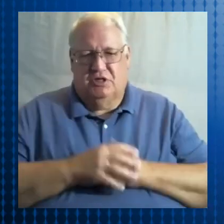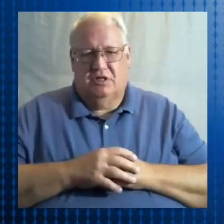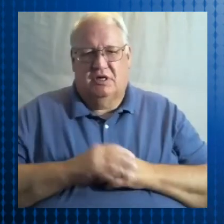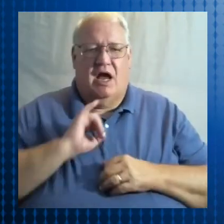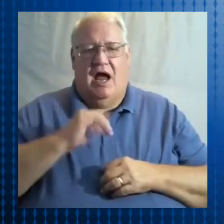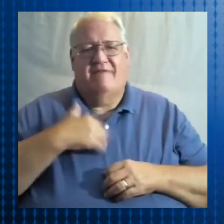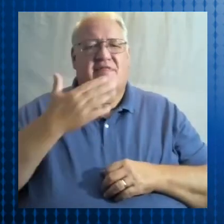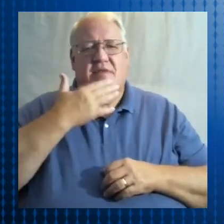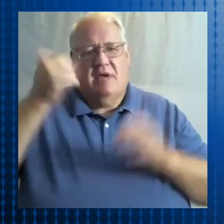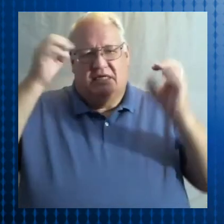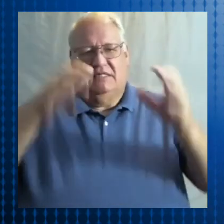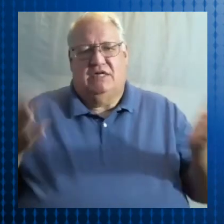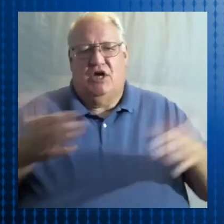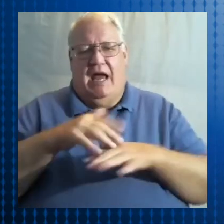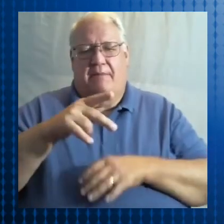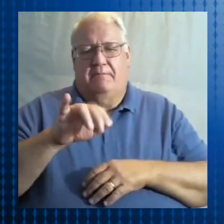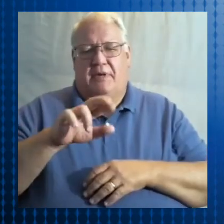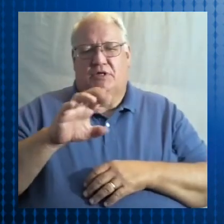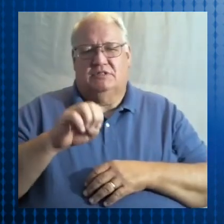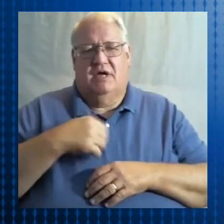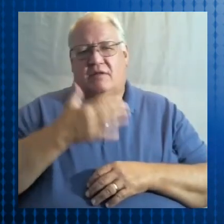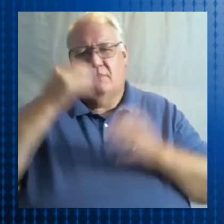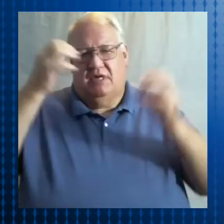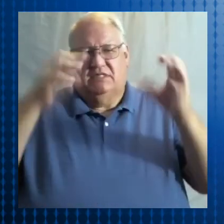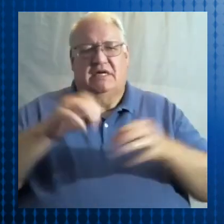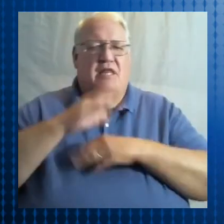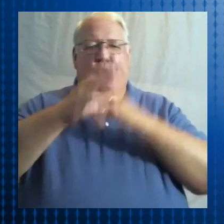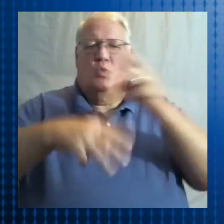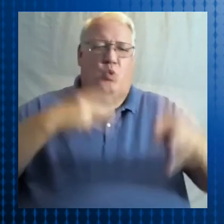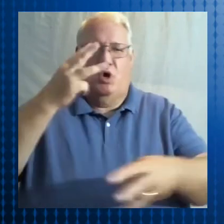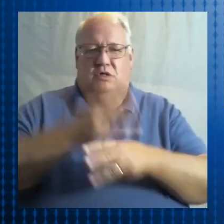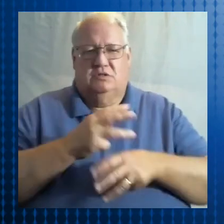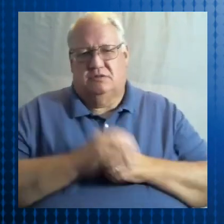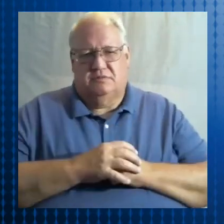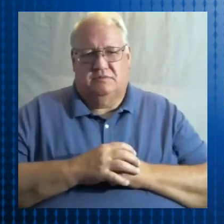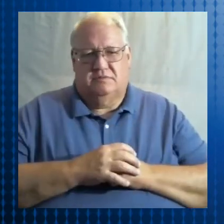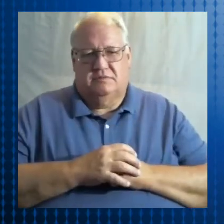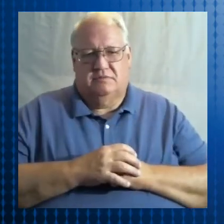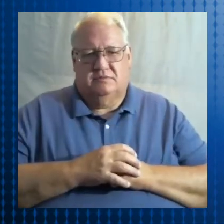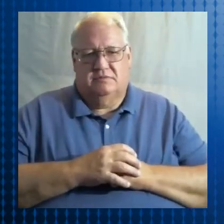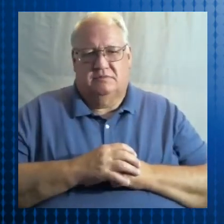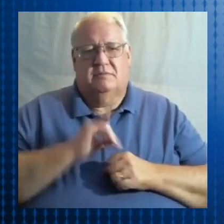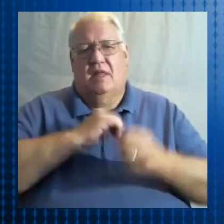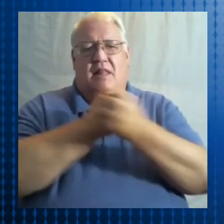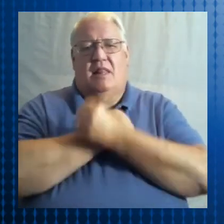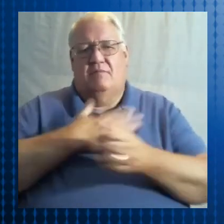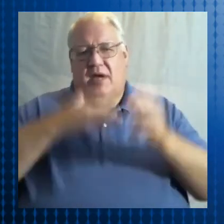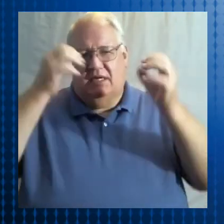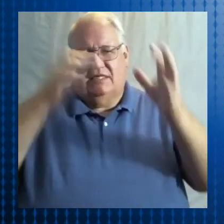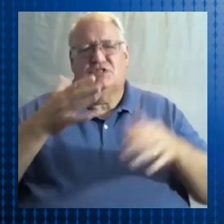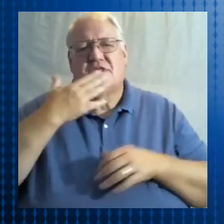best teachers here at Pierce. I have the best teacher in the whole wide world. I love my teacher the